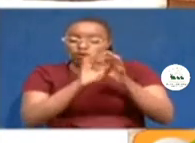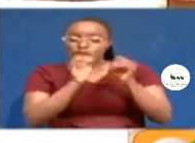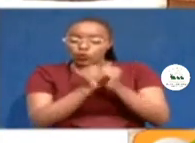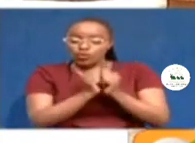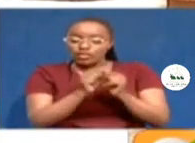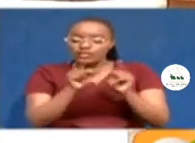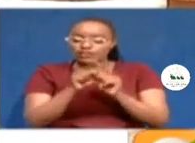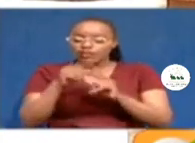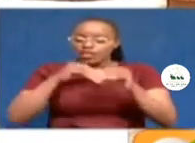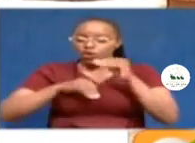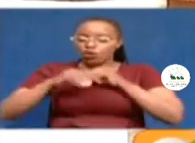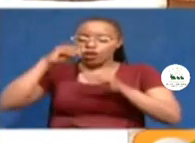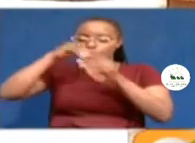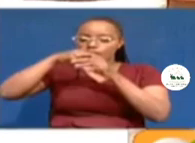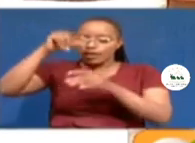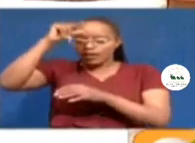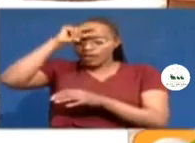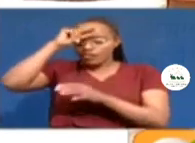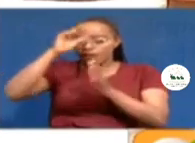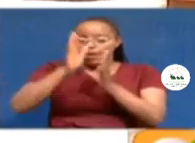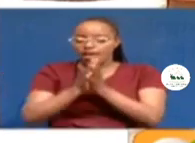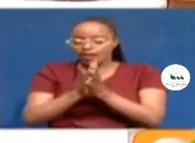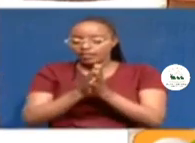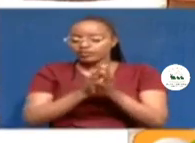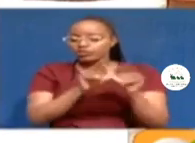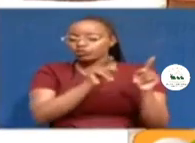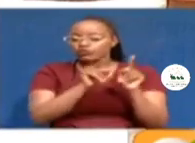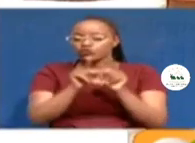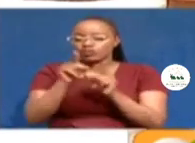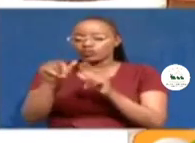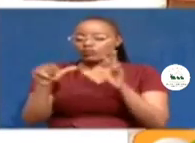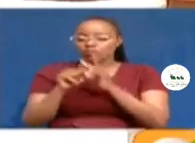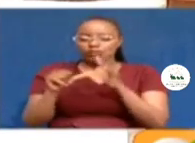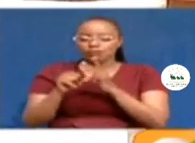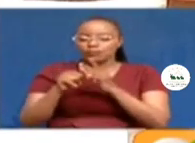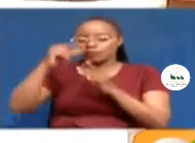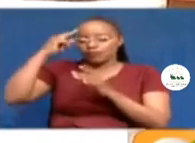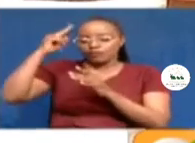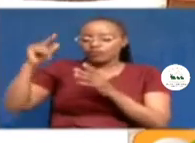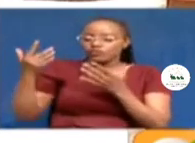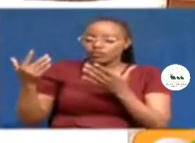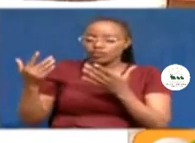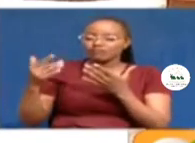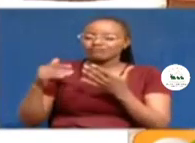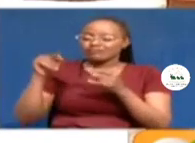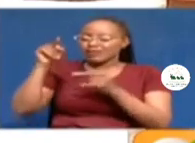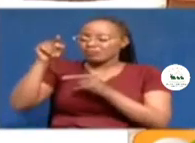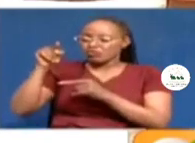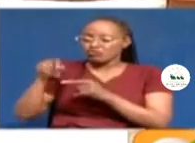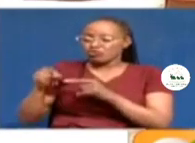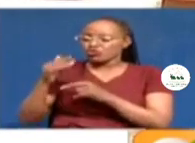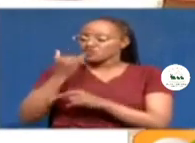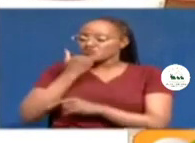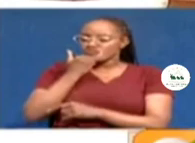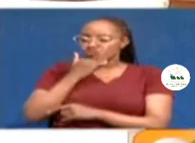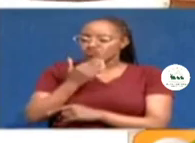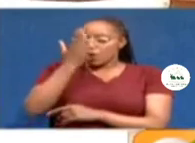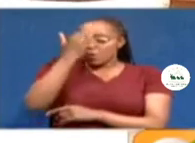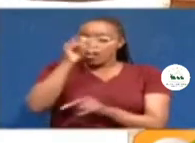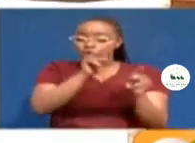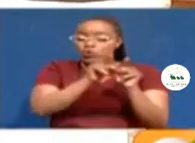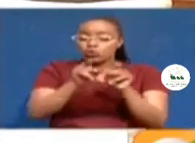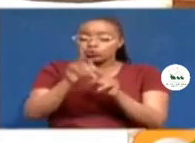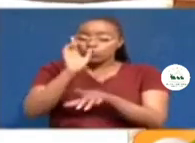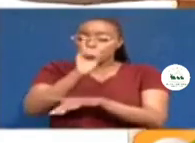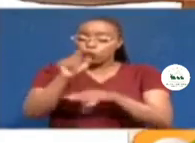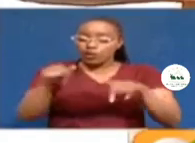squabbling within government. And that is a tragedy of gigantic proportions. But we also